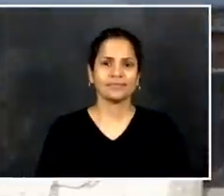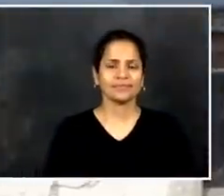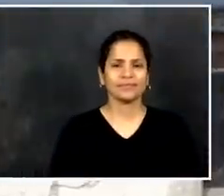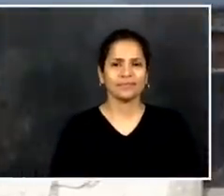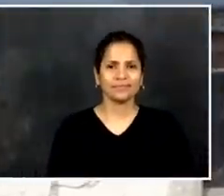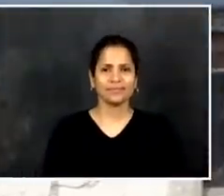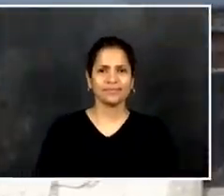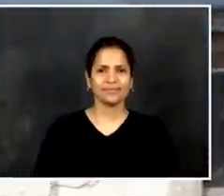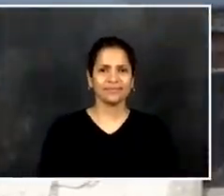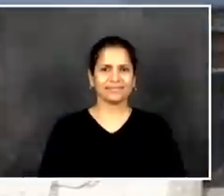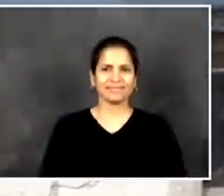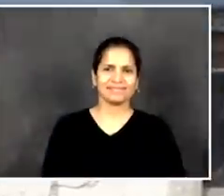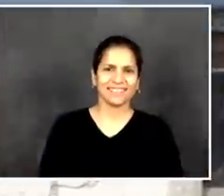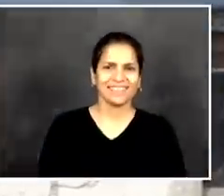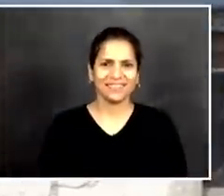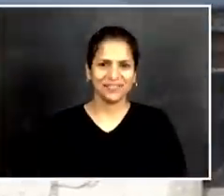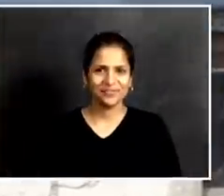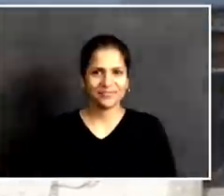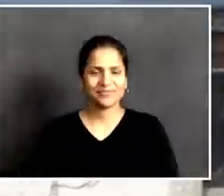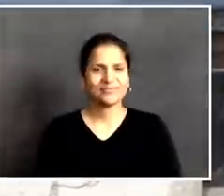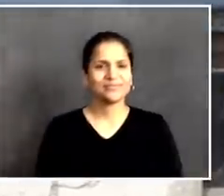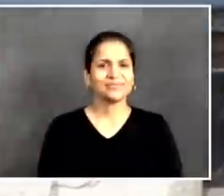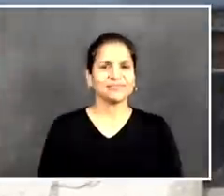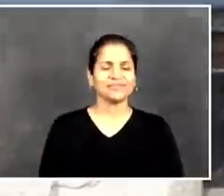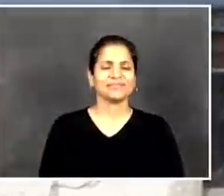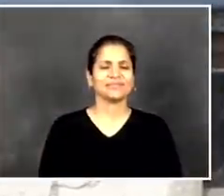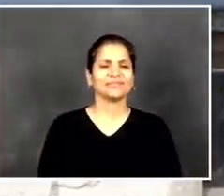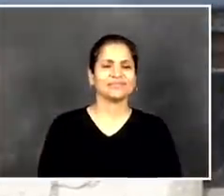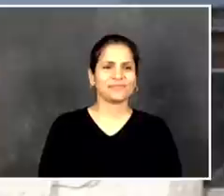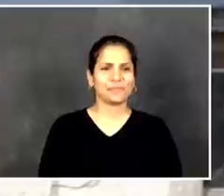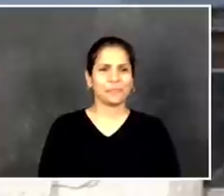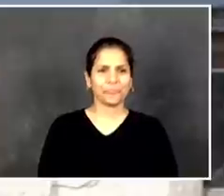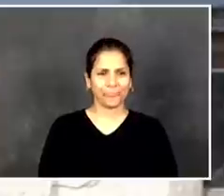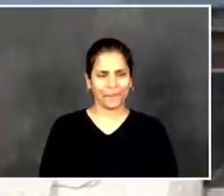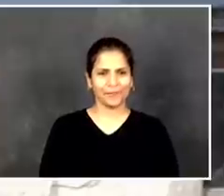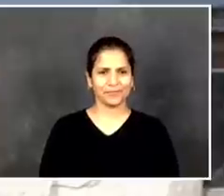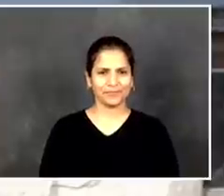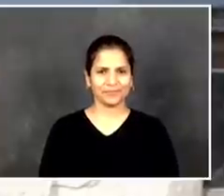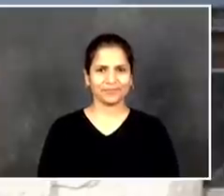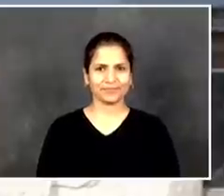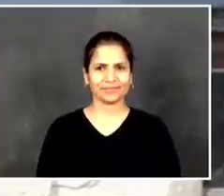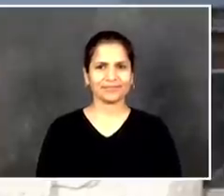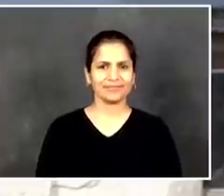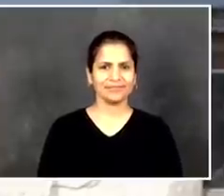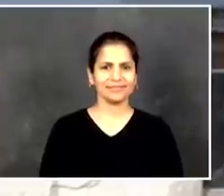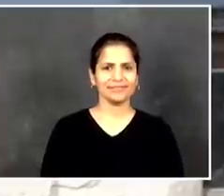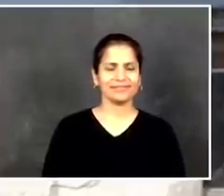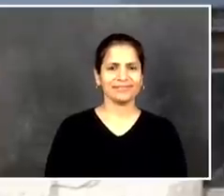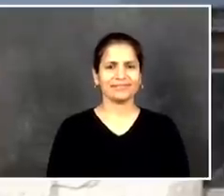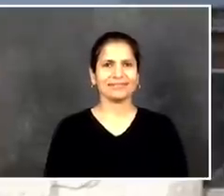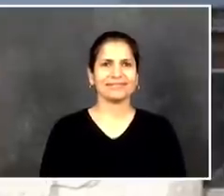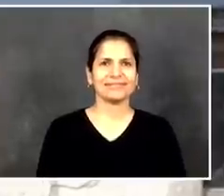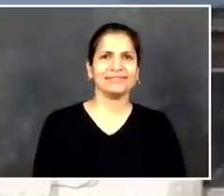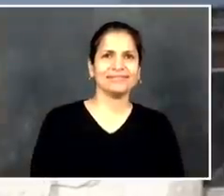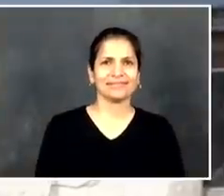crisis. Estamos haciendo nuestras propias batas médicas,